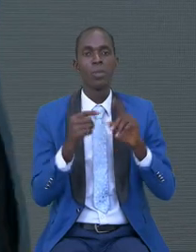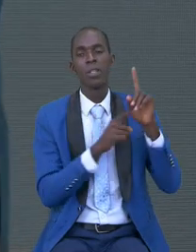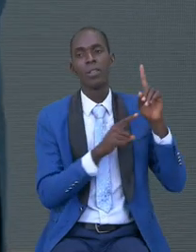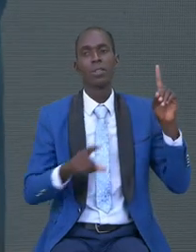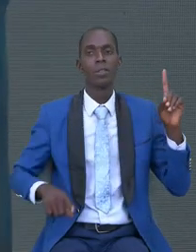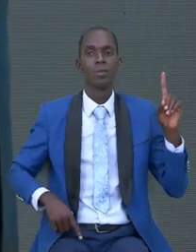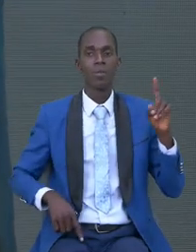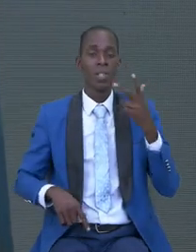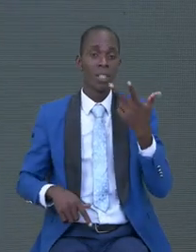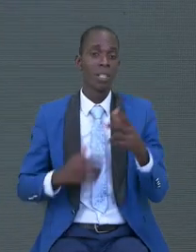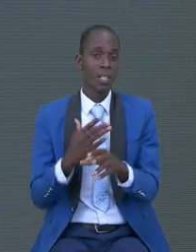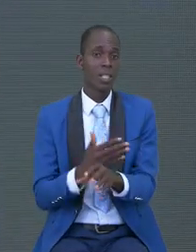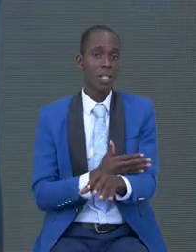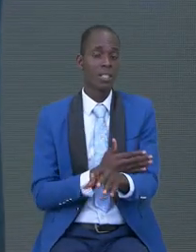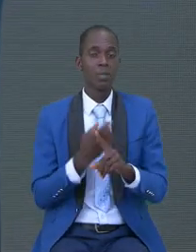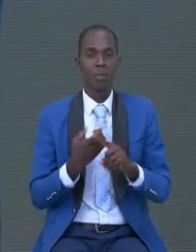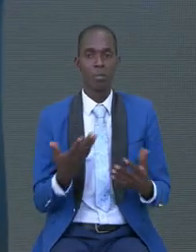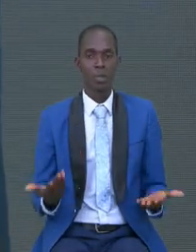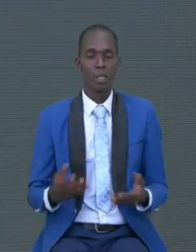Lord. Three things we're looking at.